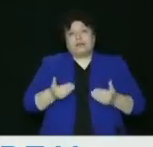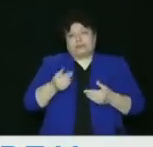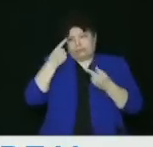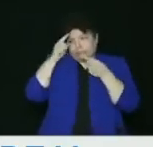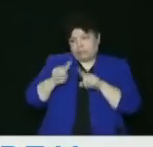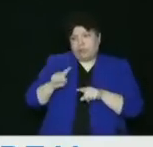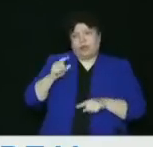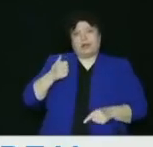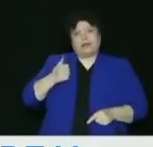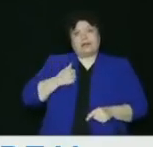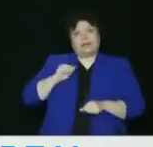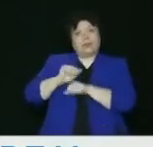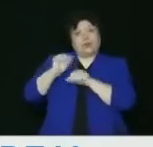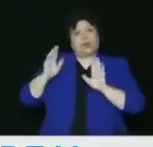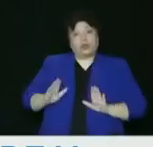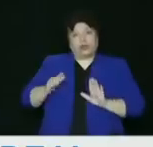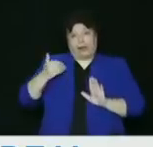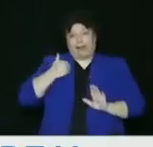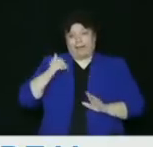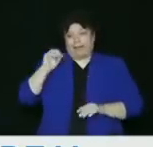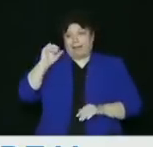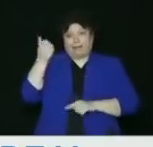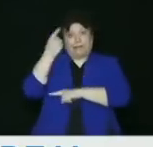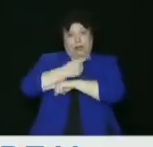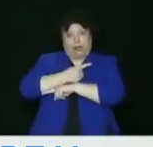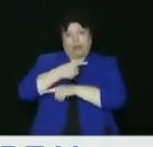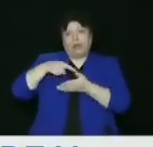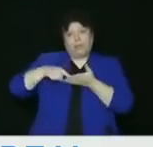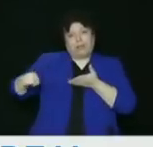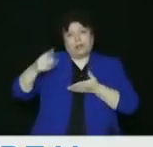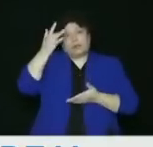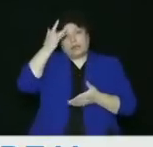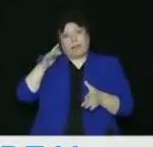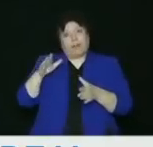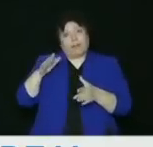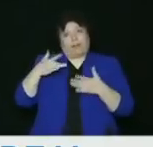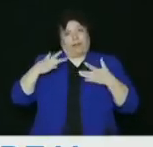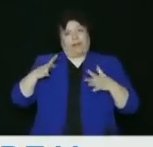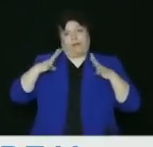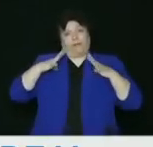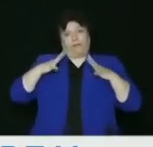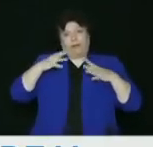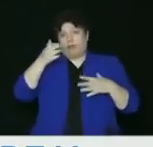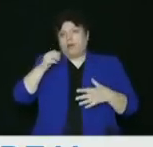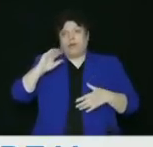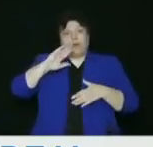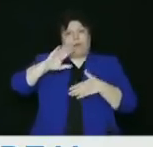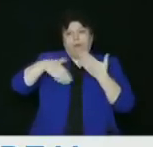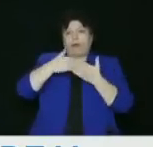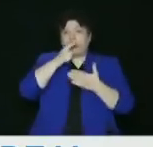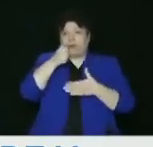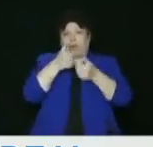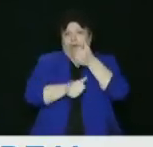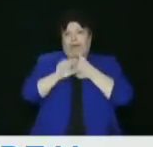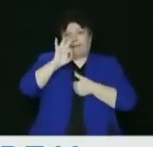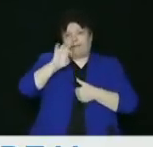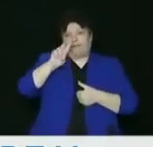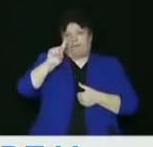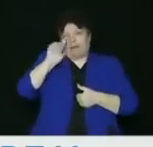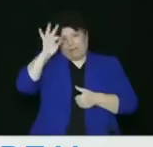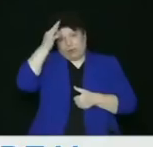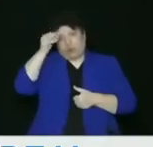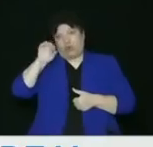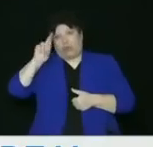including ensuring that 10 days of paid sick leave for all federally regulated workers starts as soon as possible this